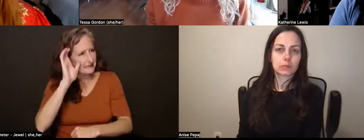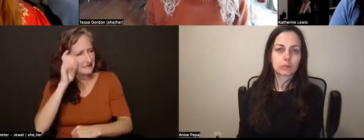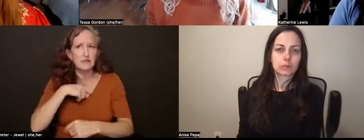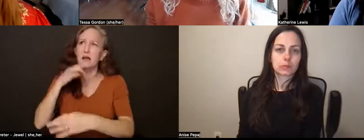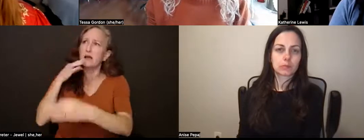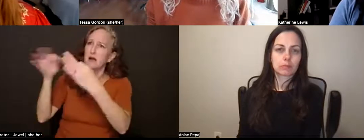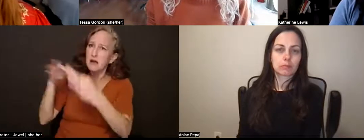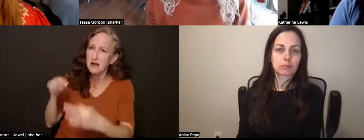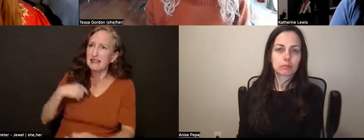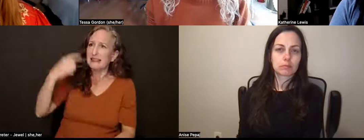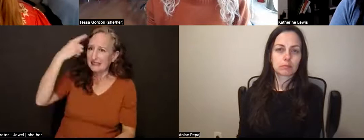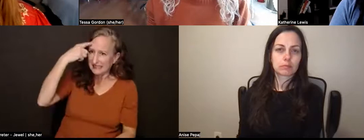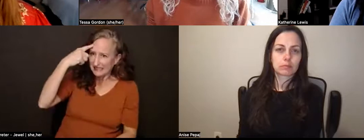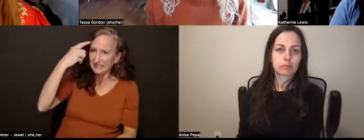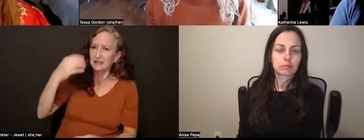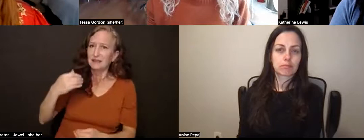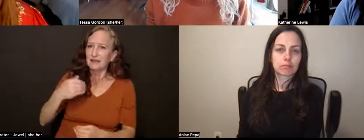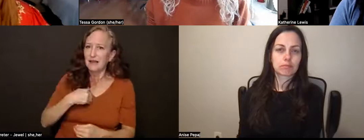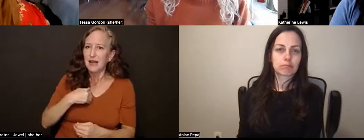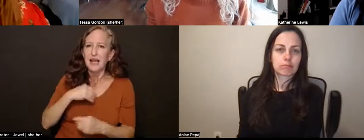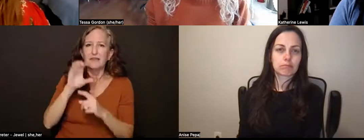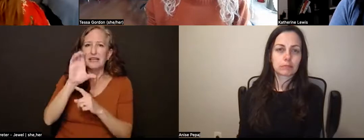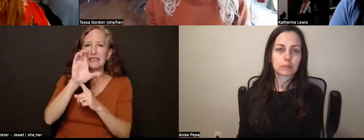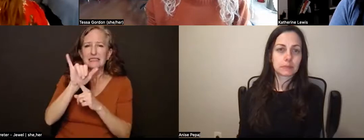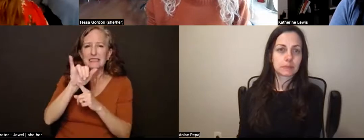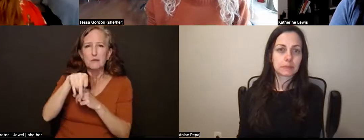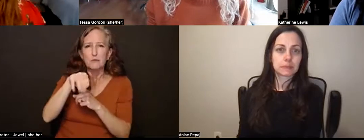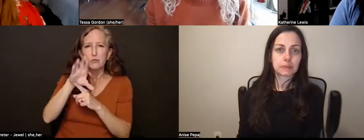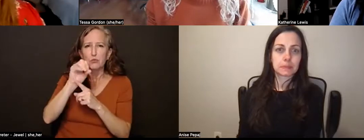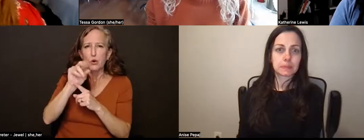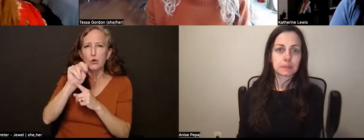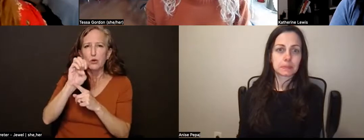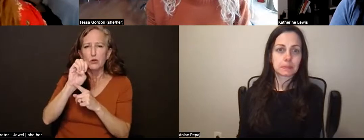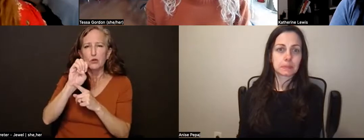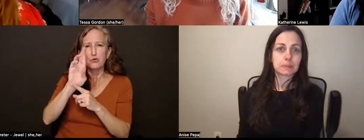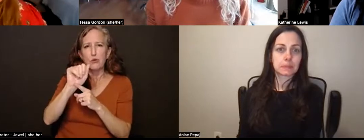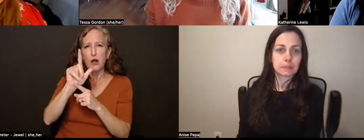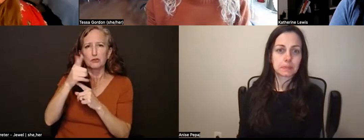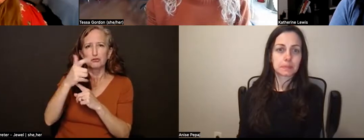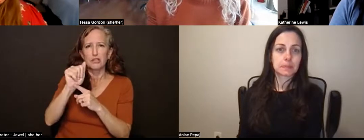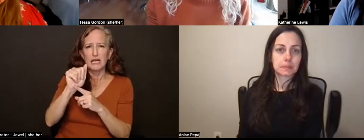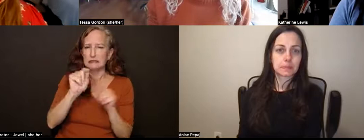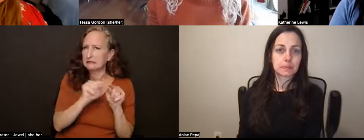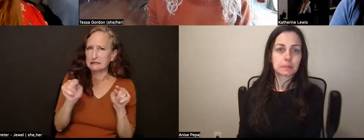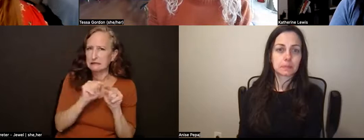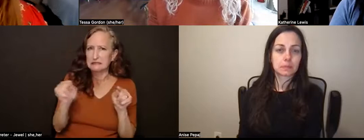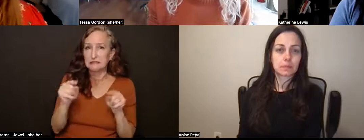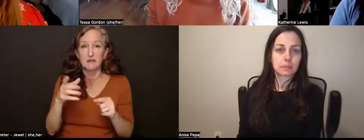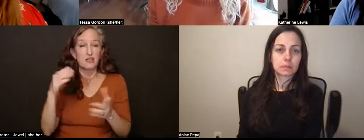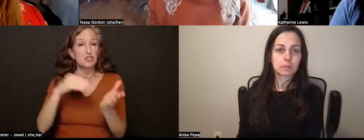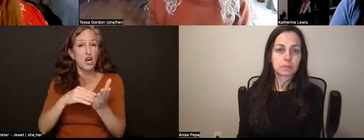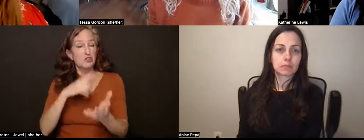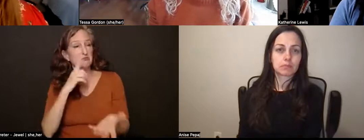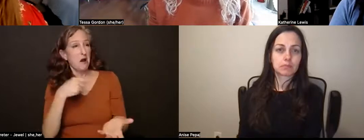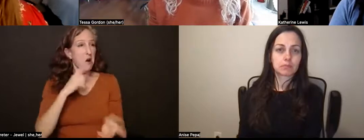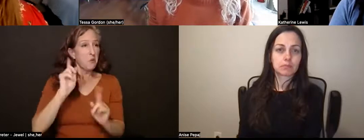I believed I had occipital neuralgia that came from COVID, he said to me, well, I went to the best schools in Baltimore.